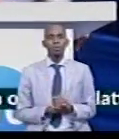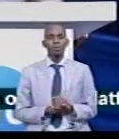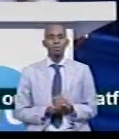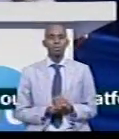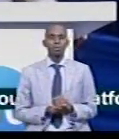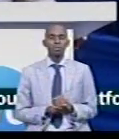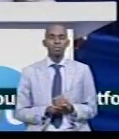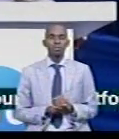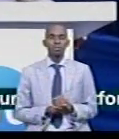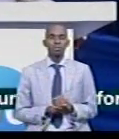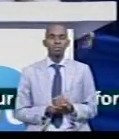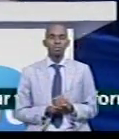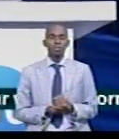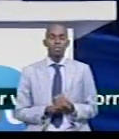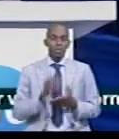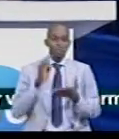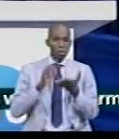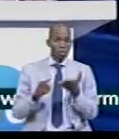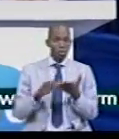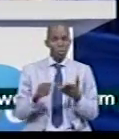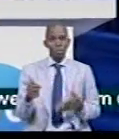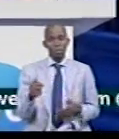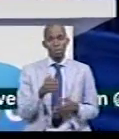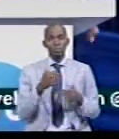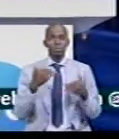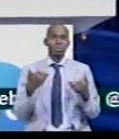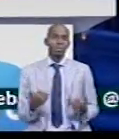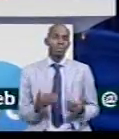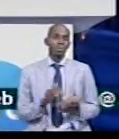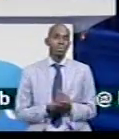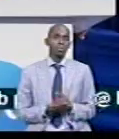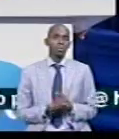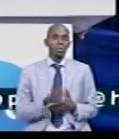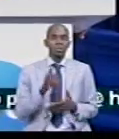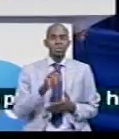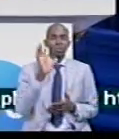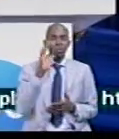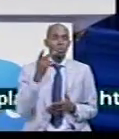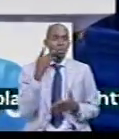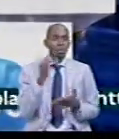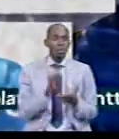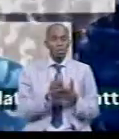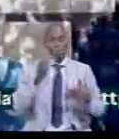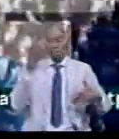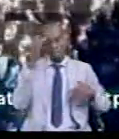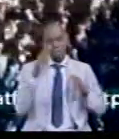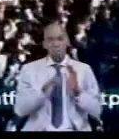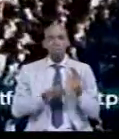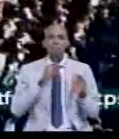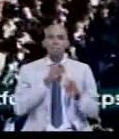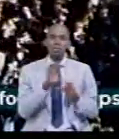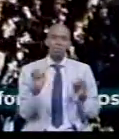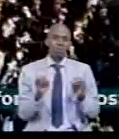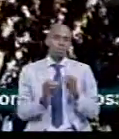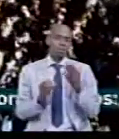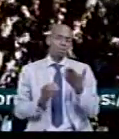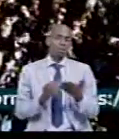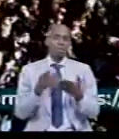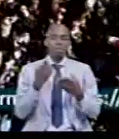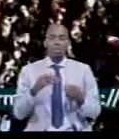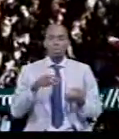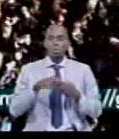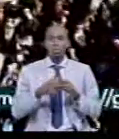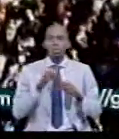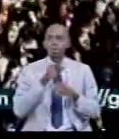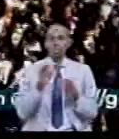Check yourself right now. You will see that the sickness is no more there. The problem is no more